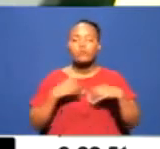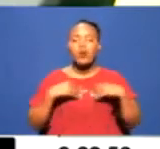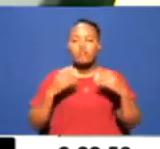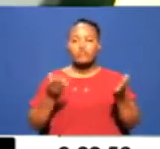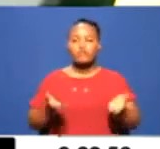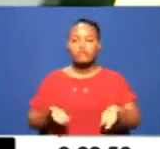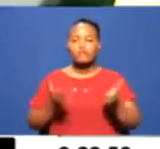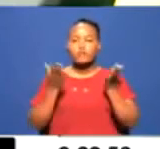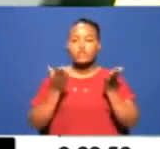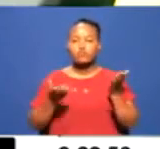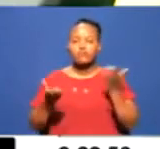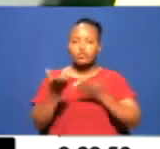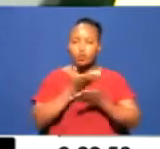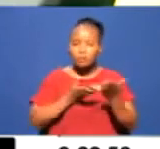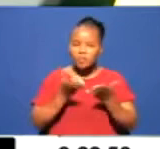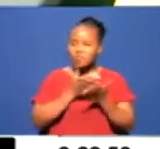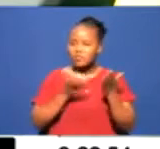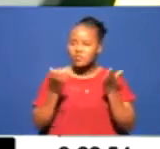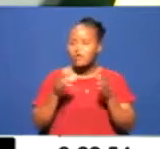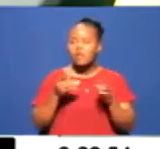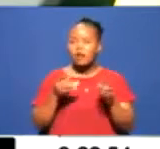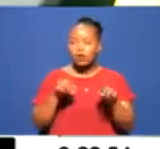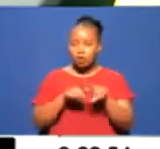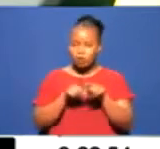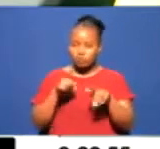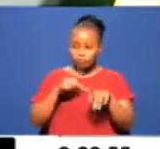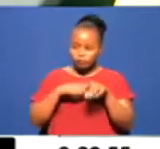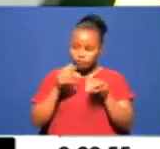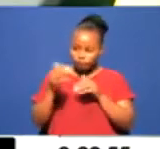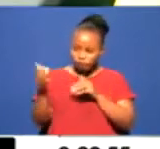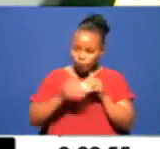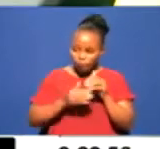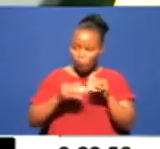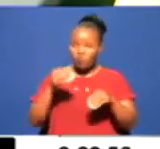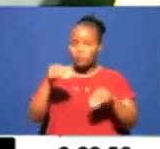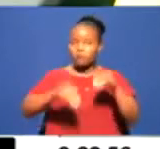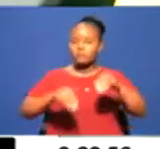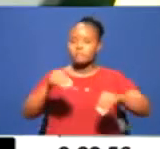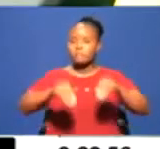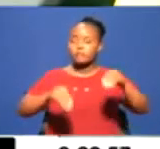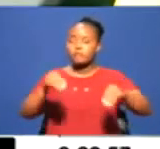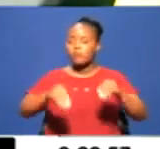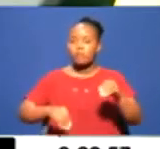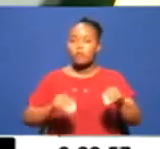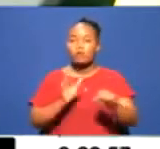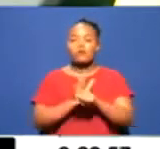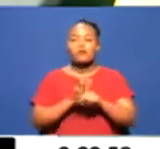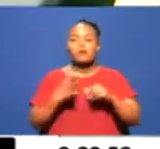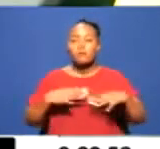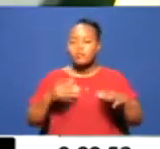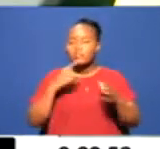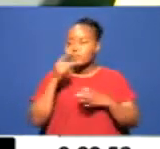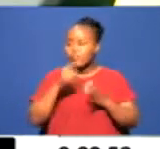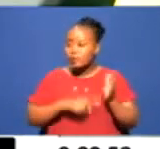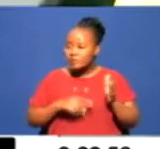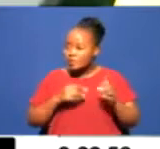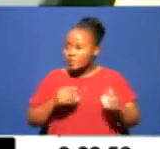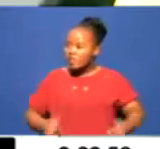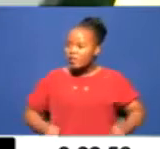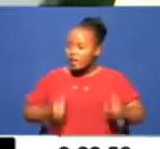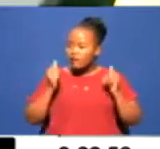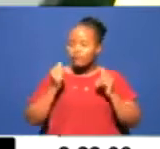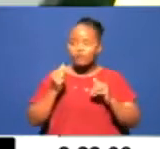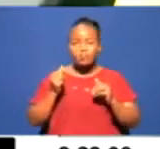the approaching electioneering period. Majority who say their livelihoods were disrupted by the COVID-19